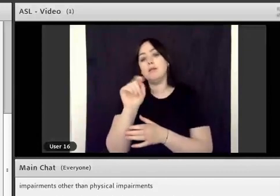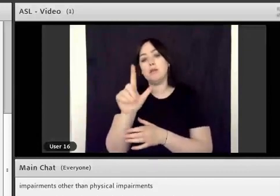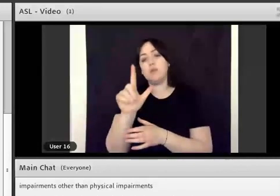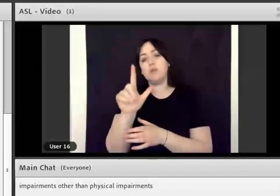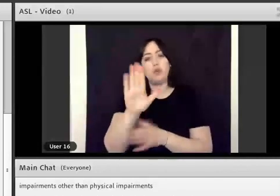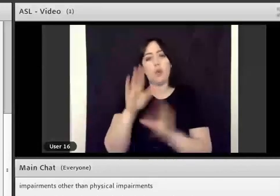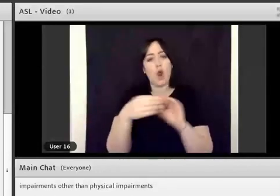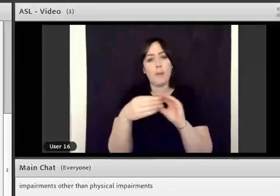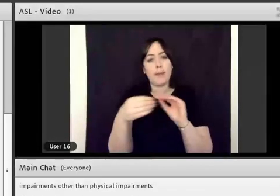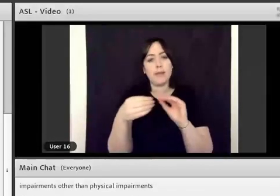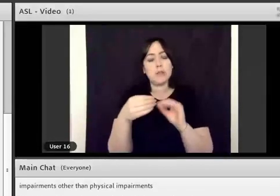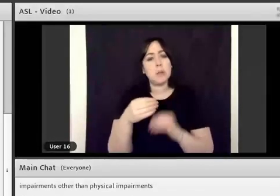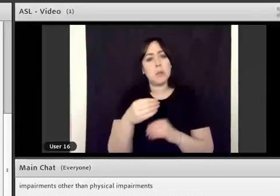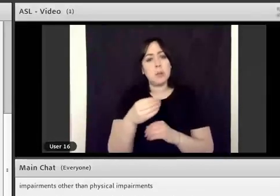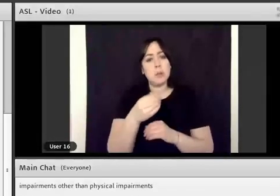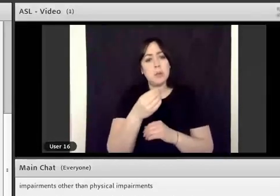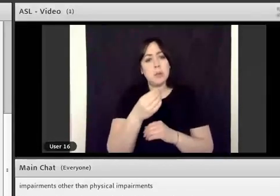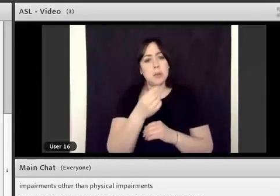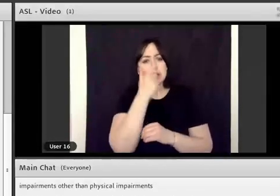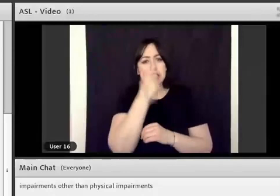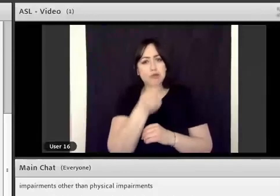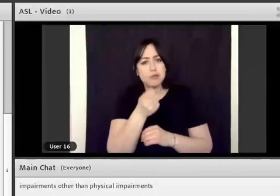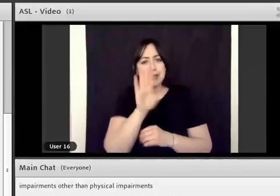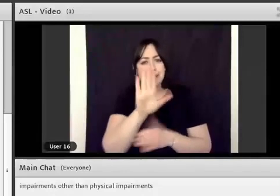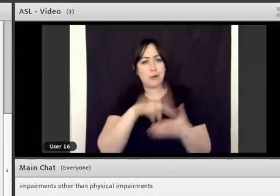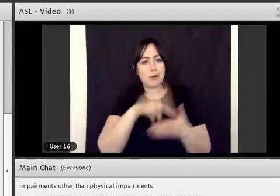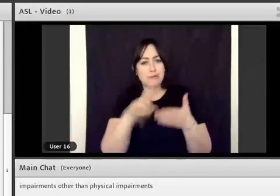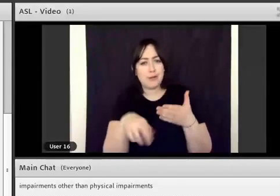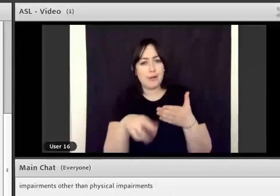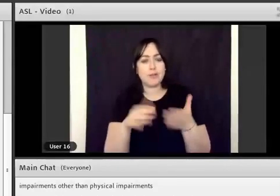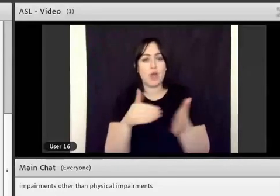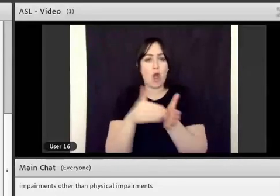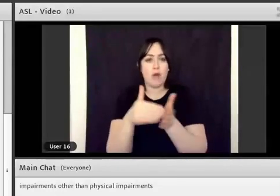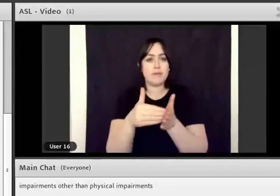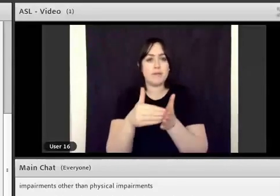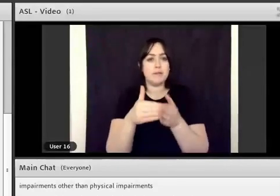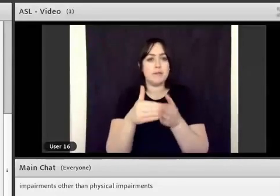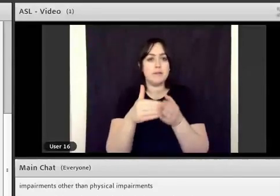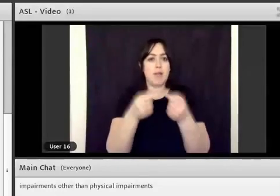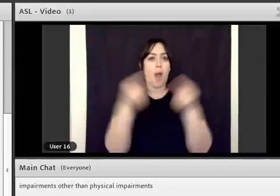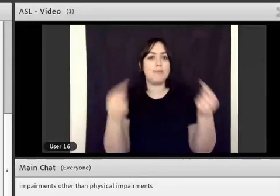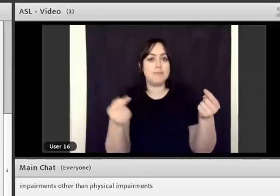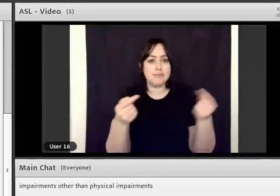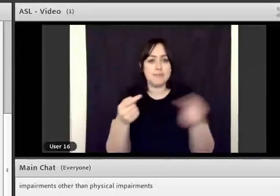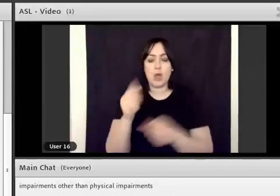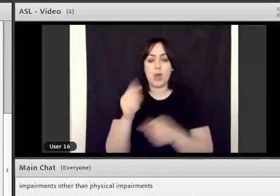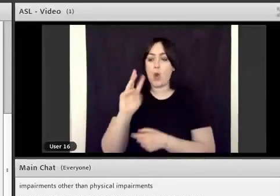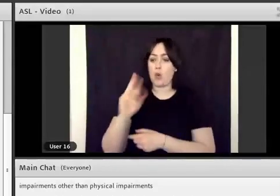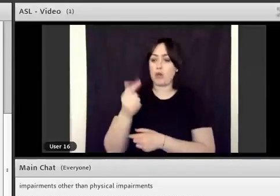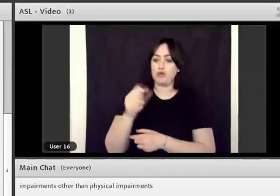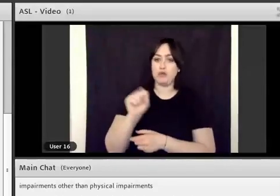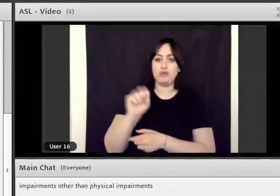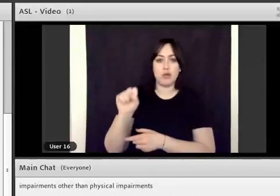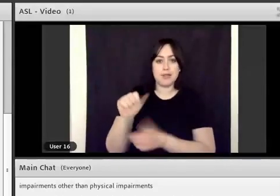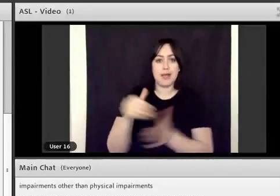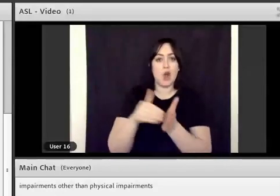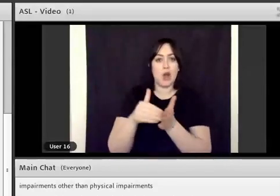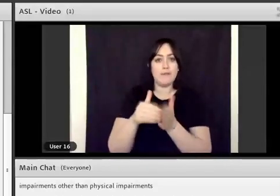it's interesting that you found it that way, because usually it's the other way around. The watching group sort set misses a bunch of children who